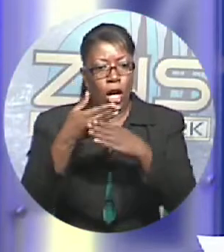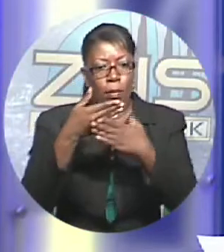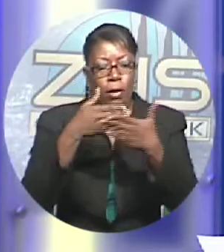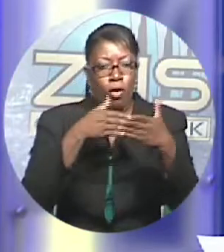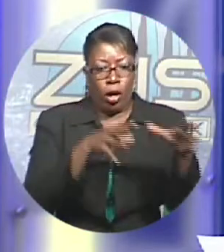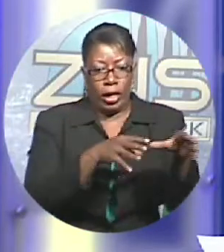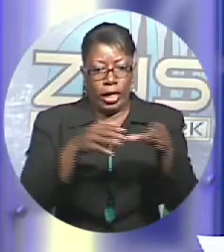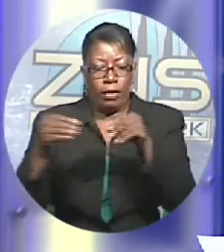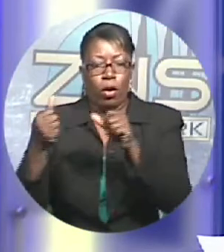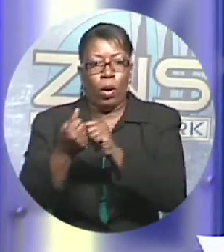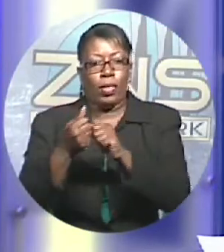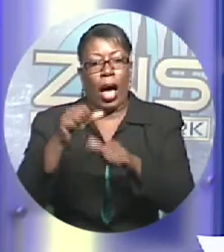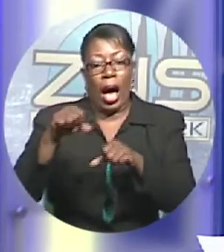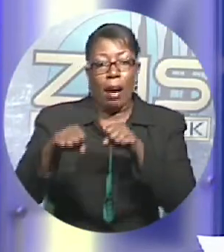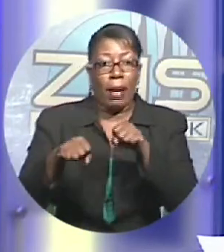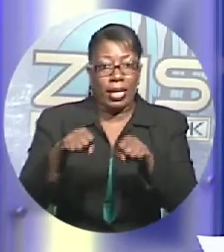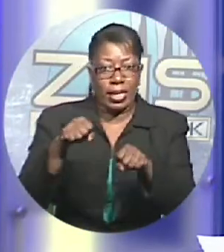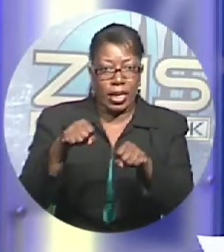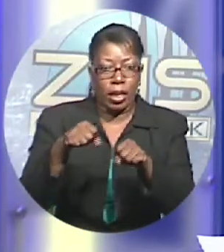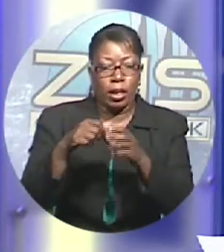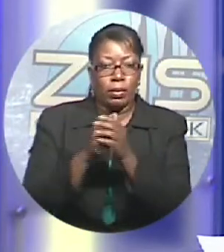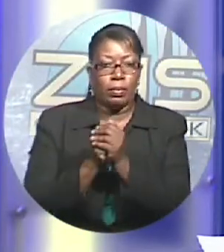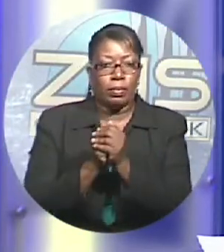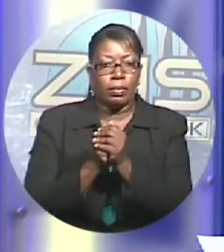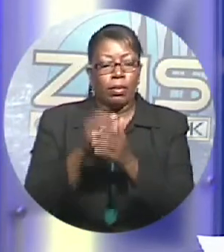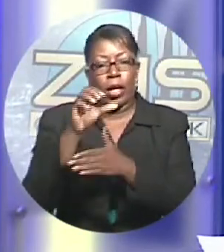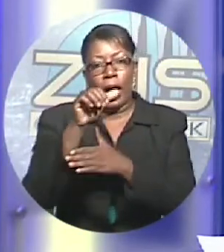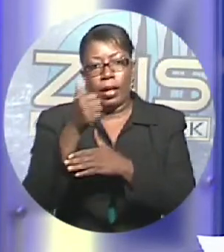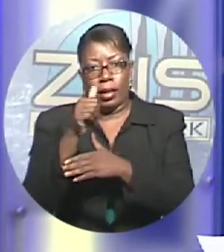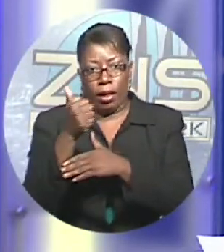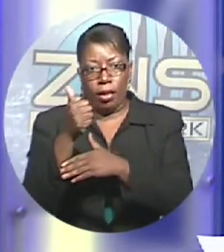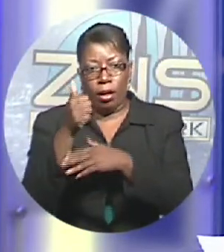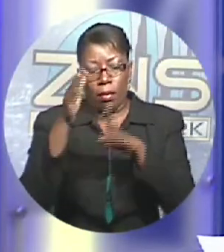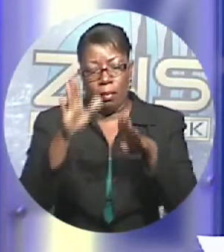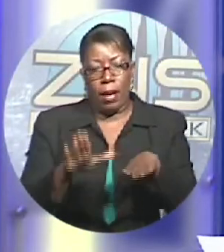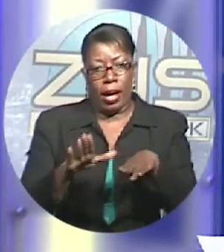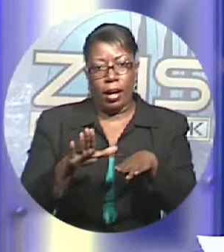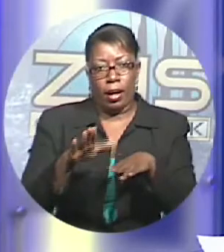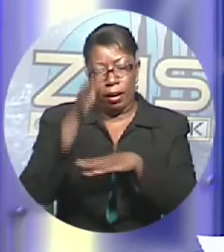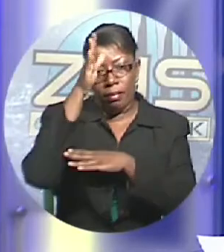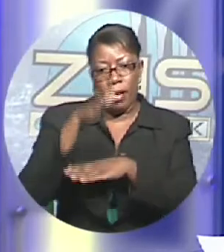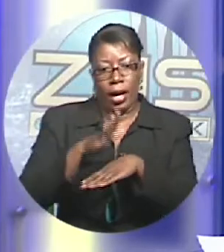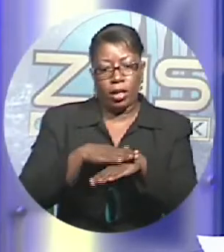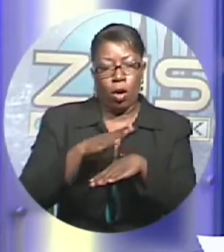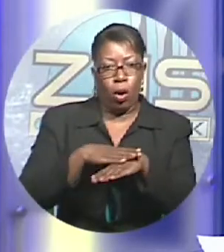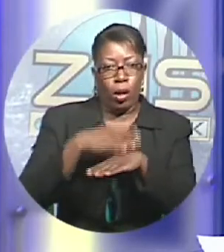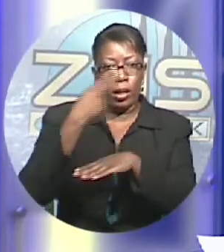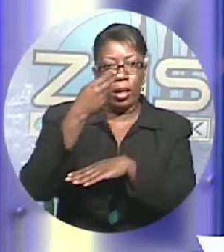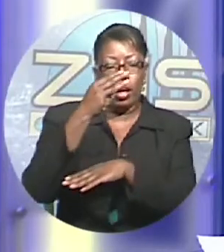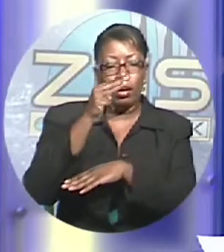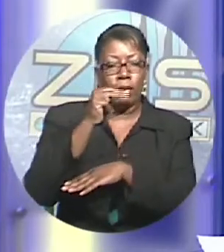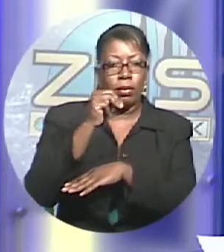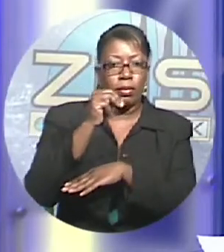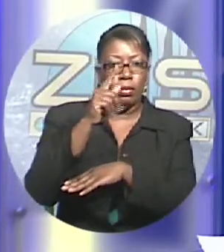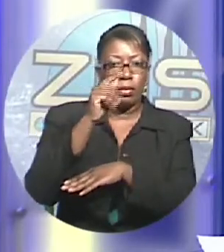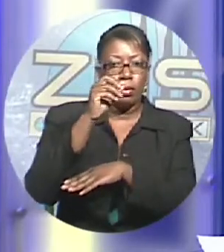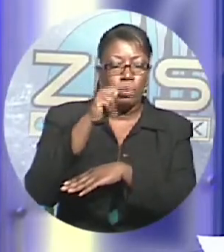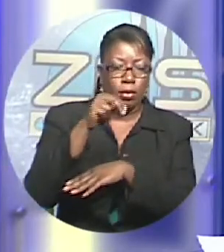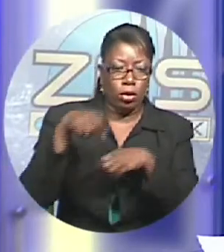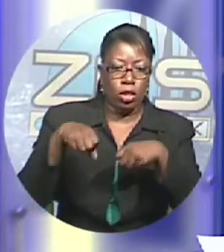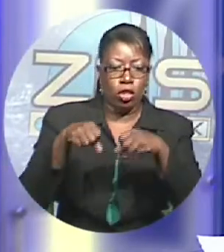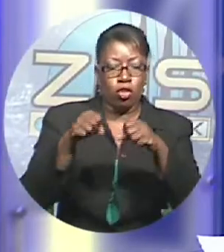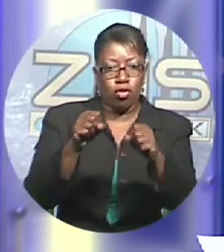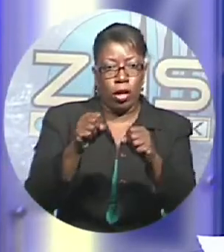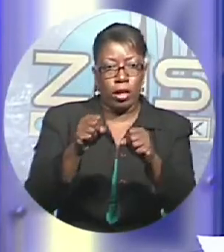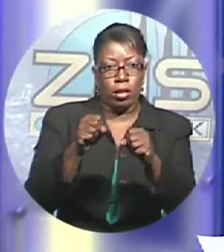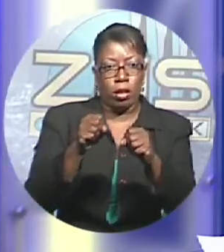men armed with shotguns also robbed a man walking on Hampton Street last night of his cell phone, jewelry and cash before also fleeing on